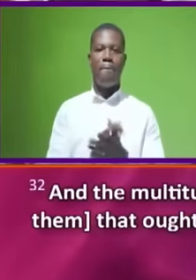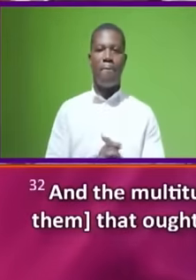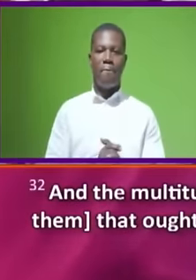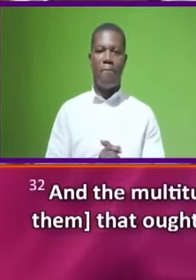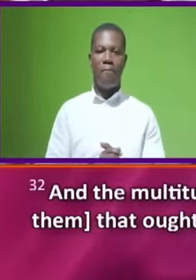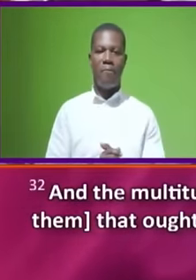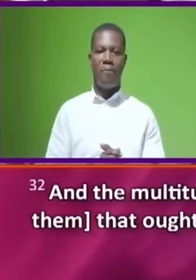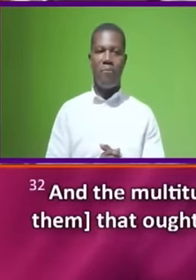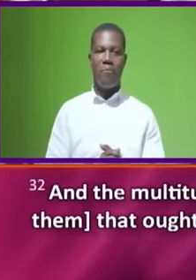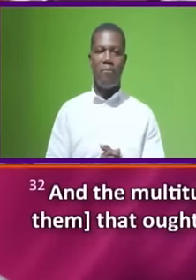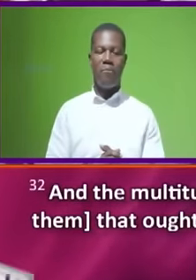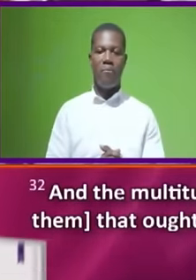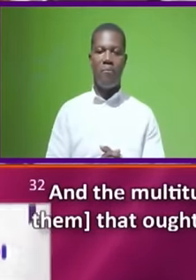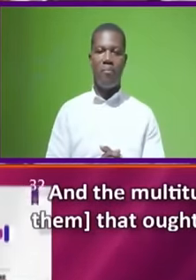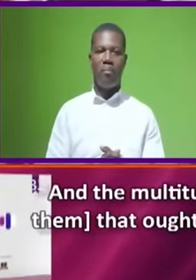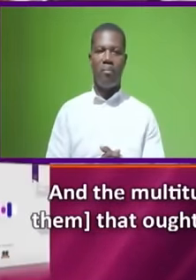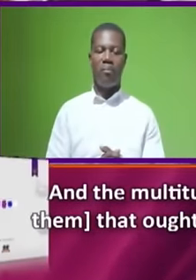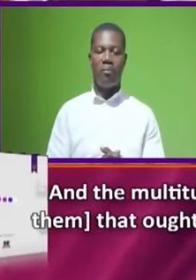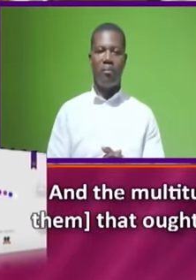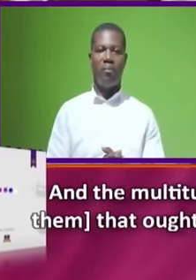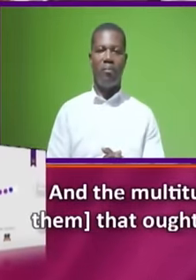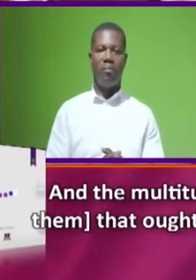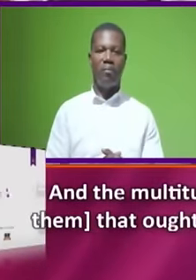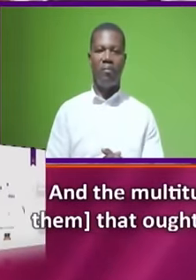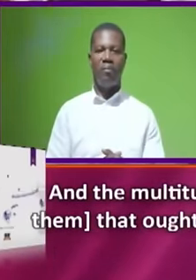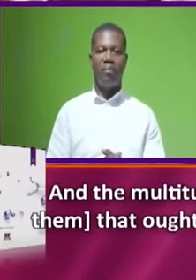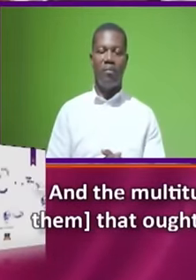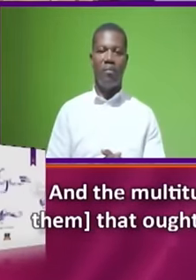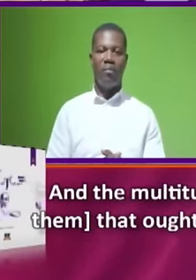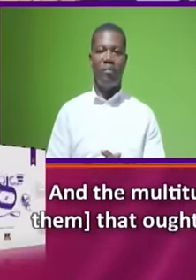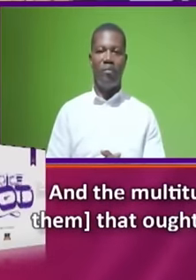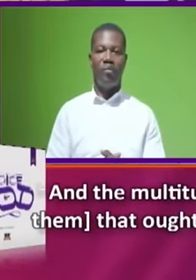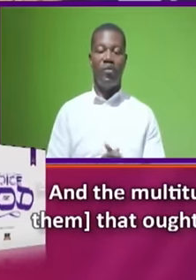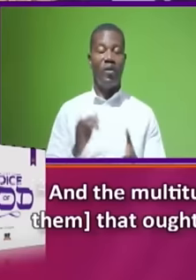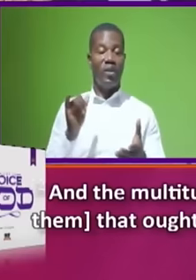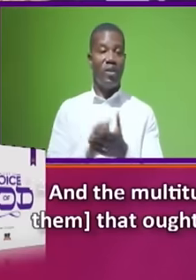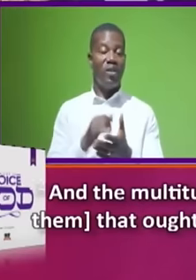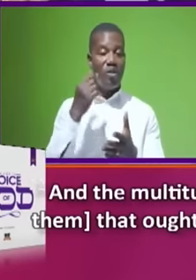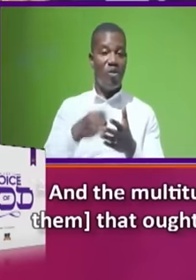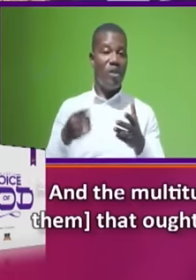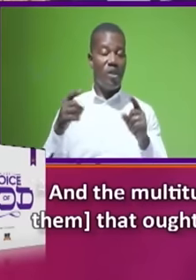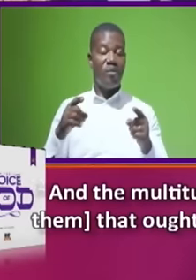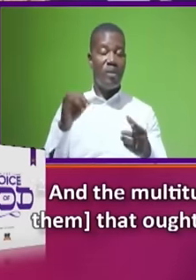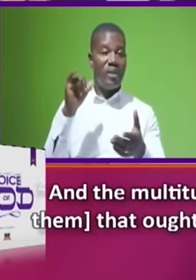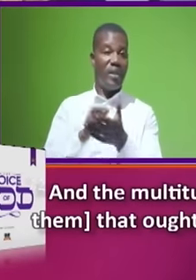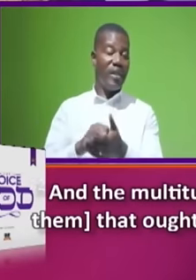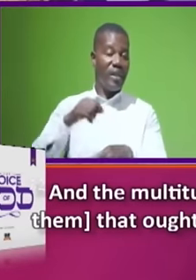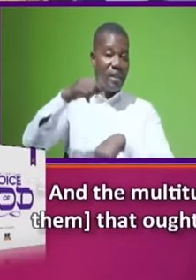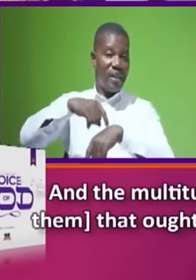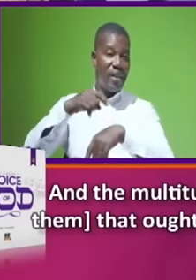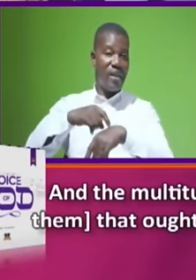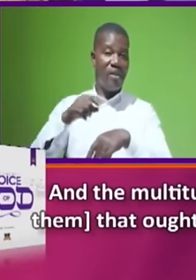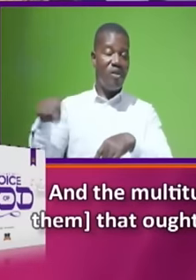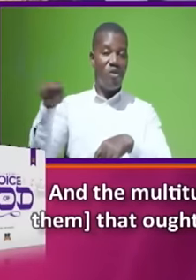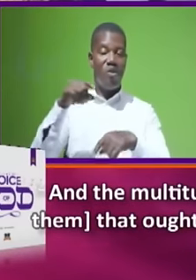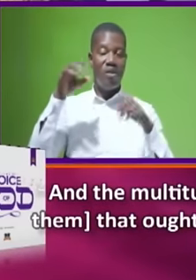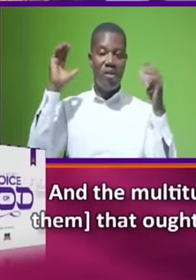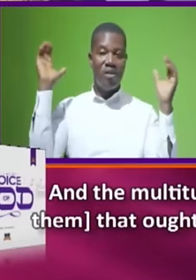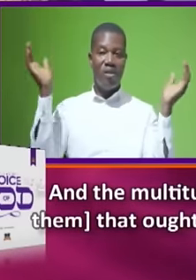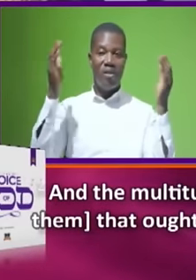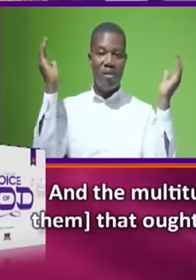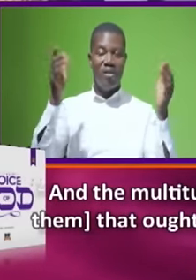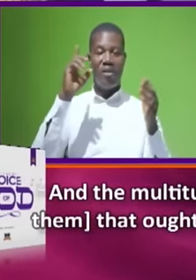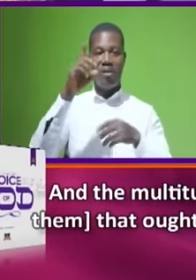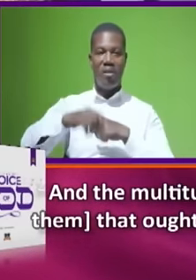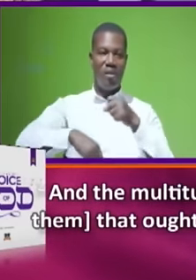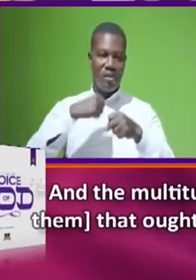my spirit comes from. And to sad the course of Tabren. Yes. What Nafi any some